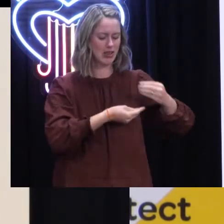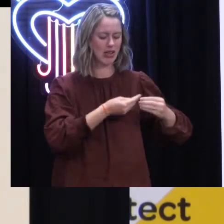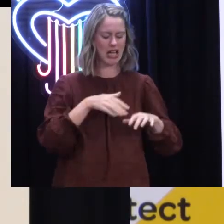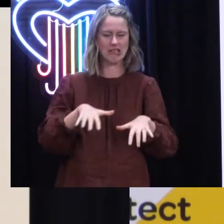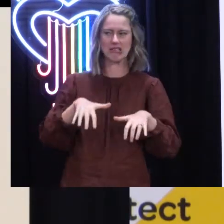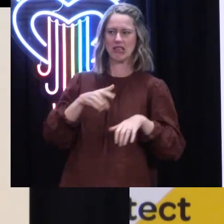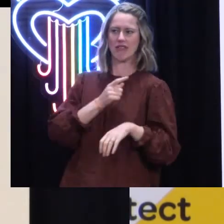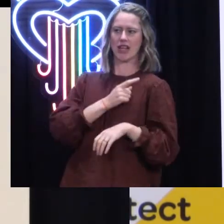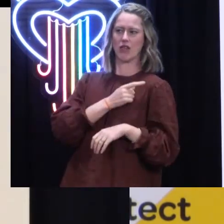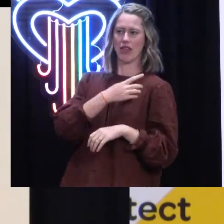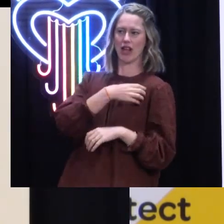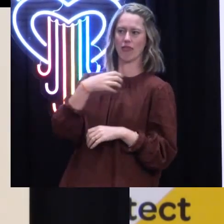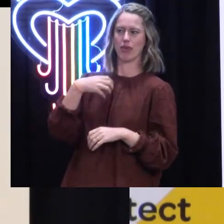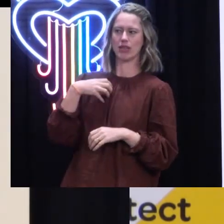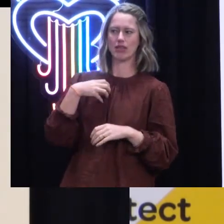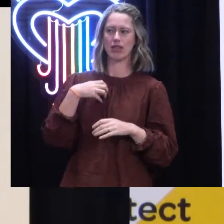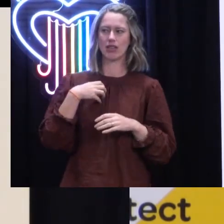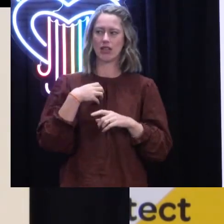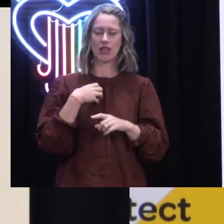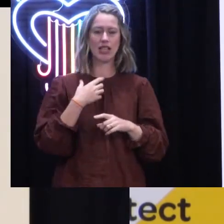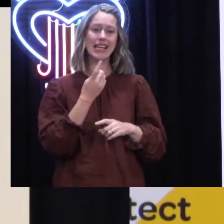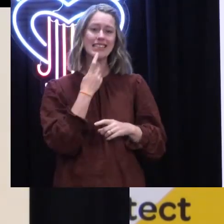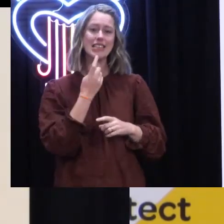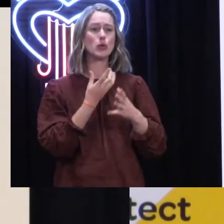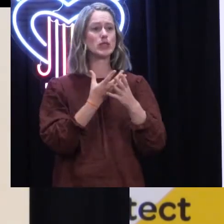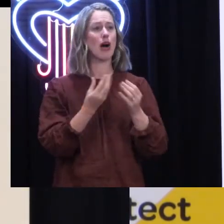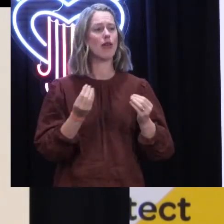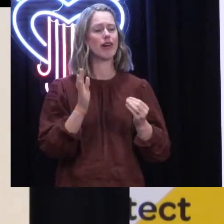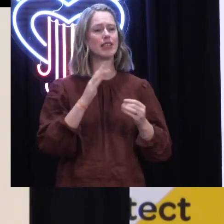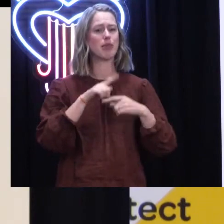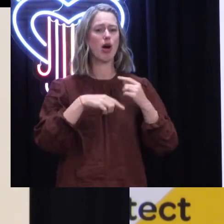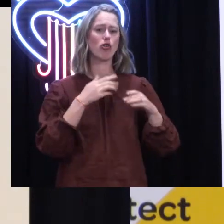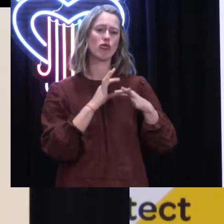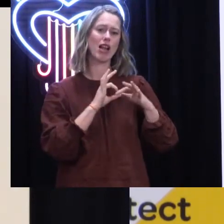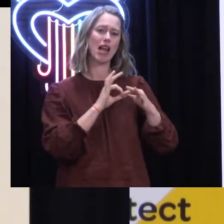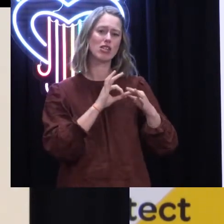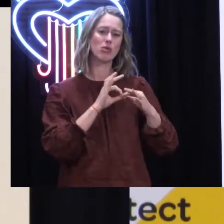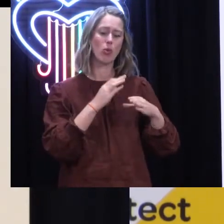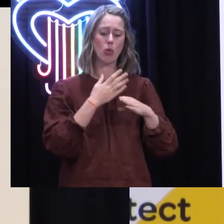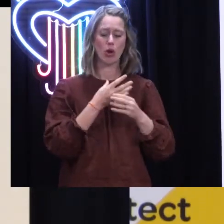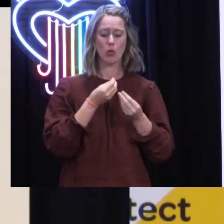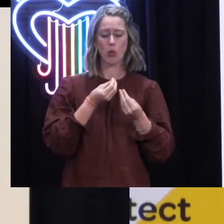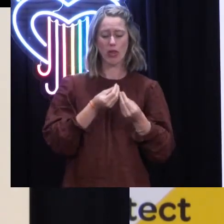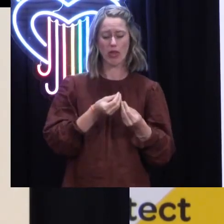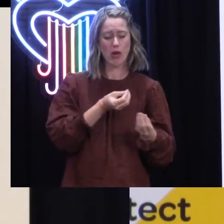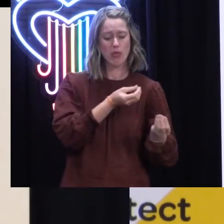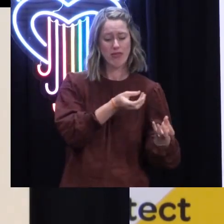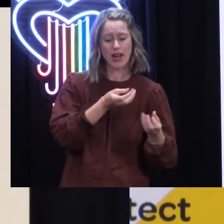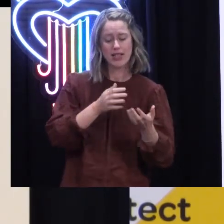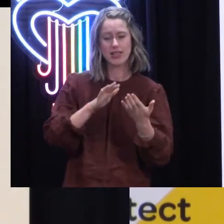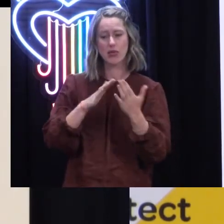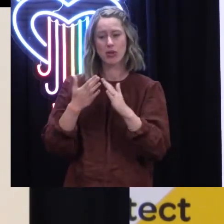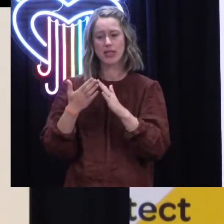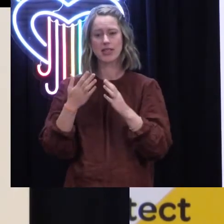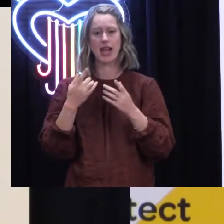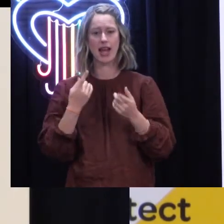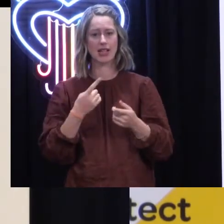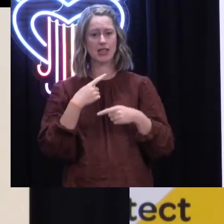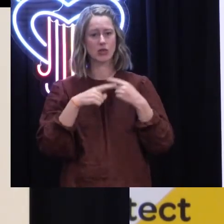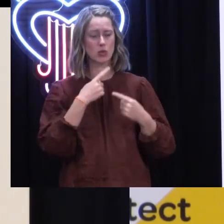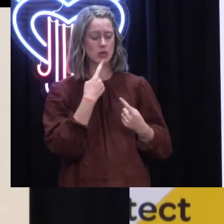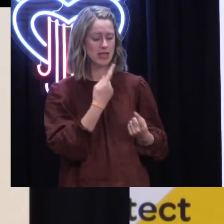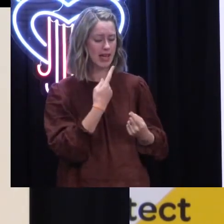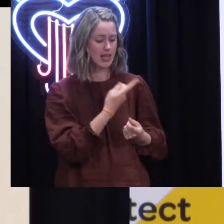don't think any one thing fixes that. I think it's about relationships, the work we do with providers in communities, and continually sending that